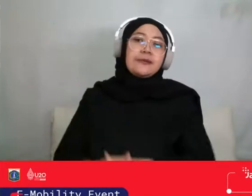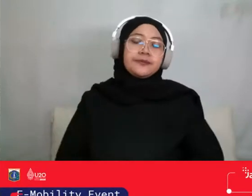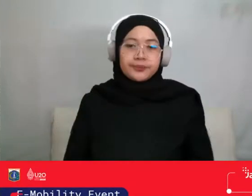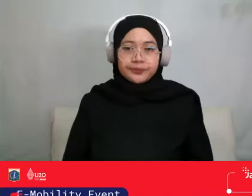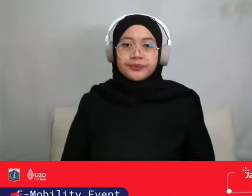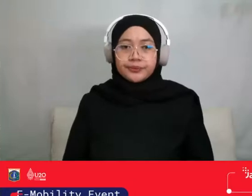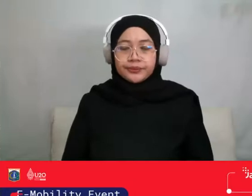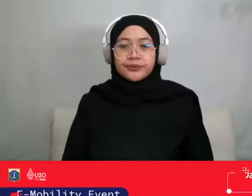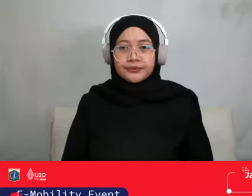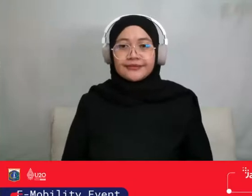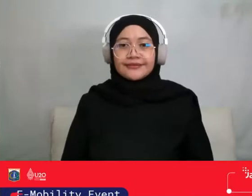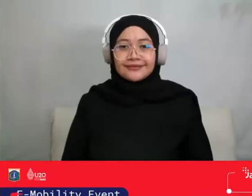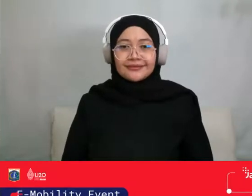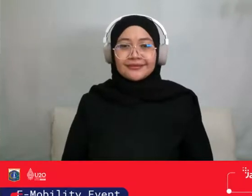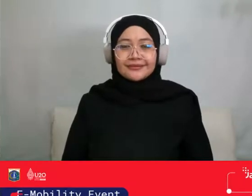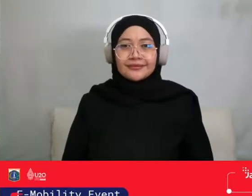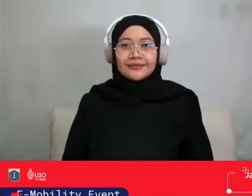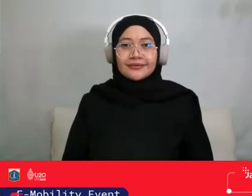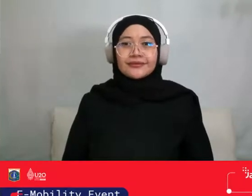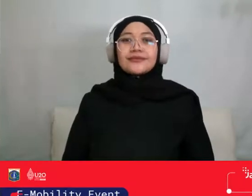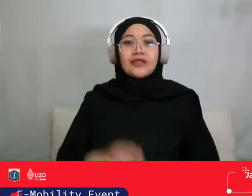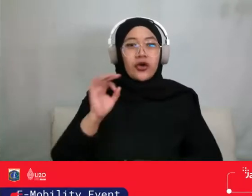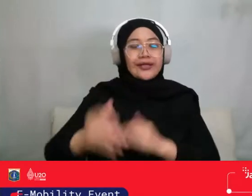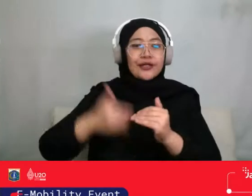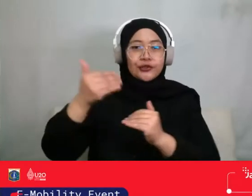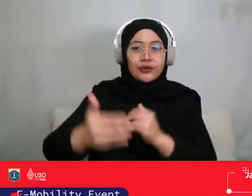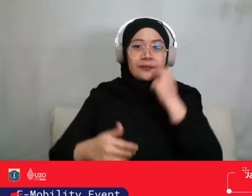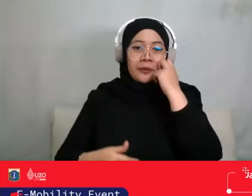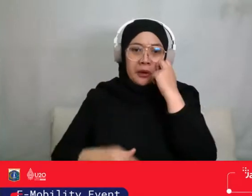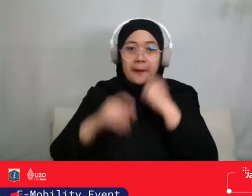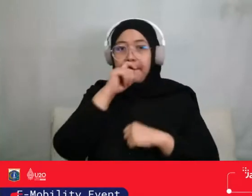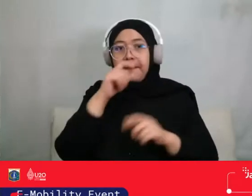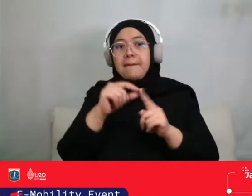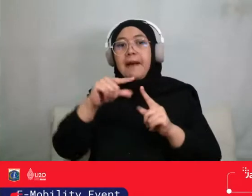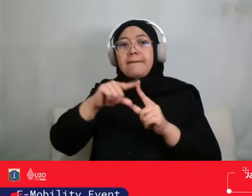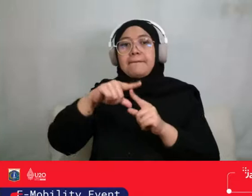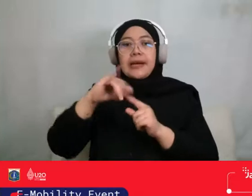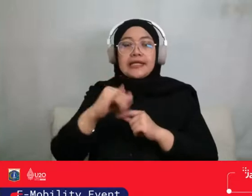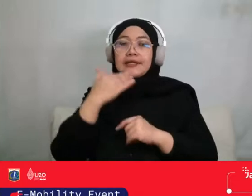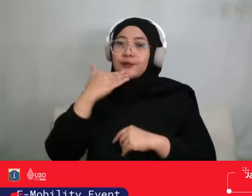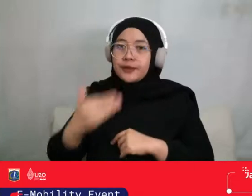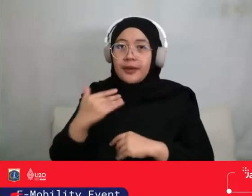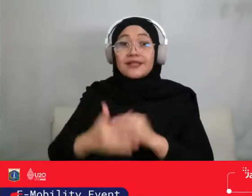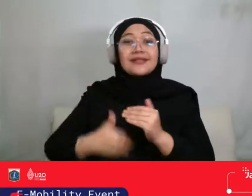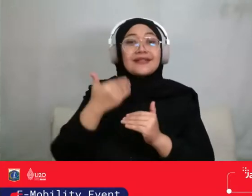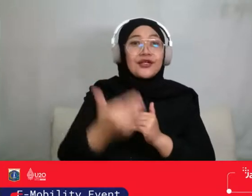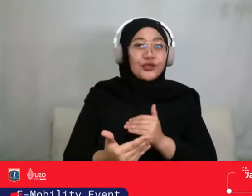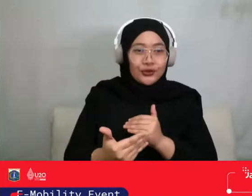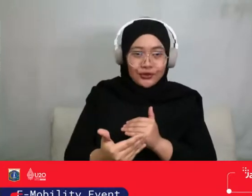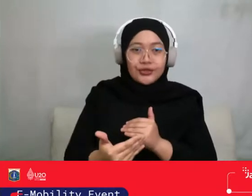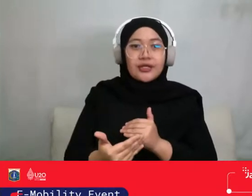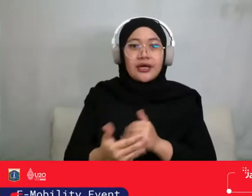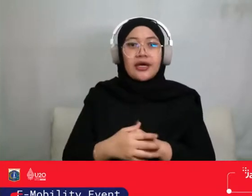right, thank you, Mr. Pati. And next, probably we can also continue the question and answer session to Ms. Macedo as